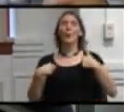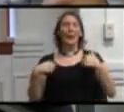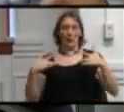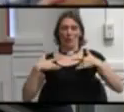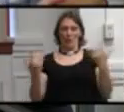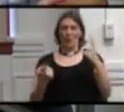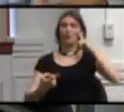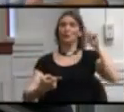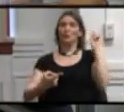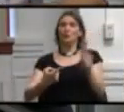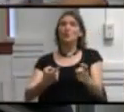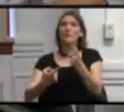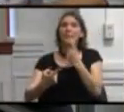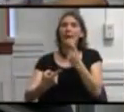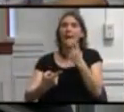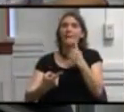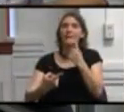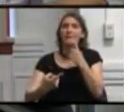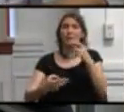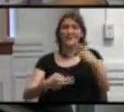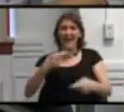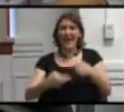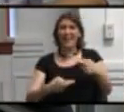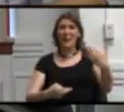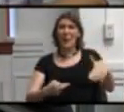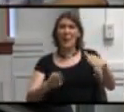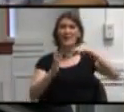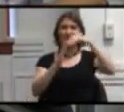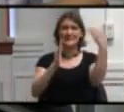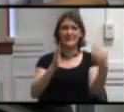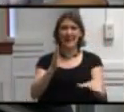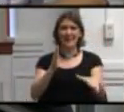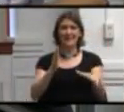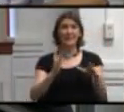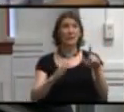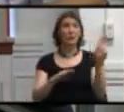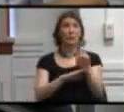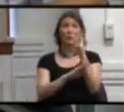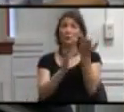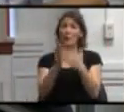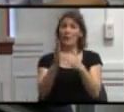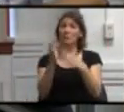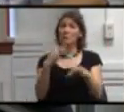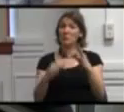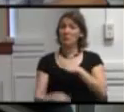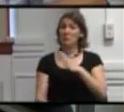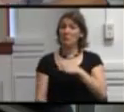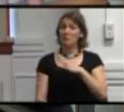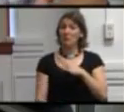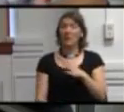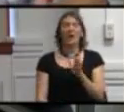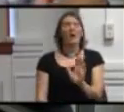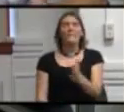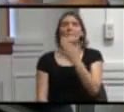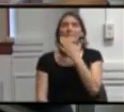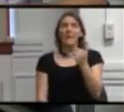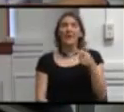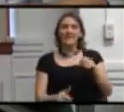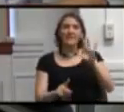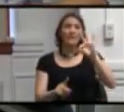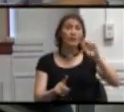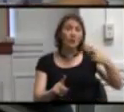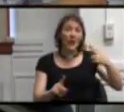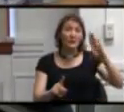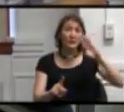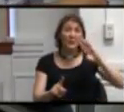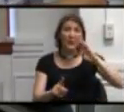want to reduce glass usage because recycling glass is much more costly than reusing glass, right. Resanitizing, and it's fresh beer too. You